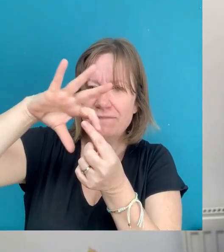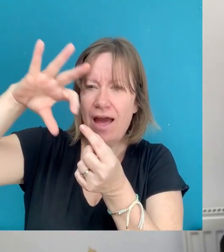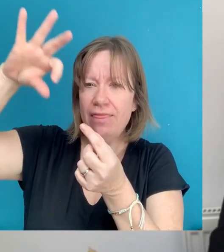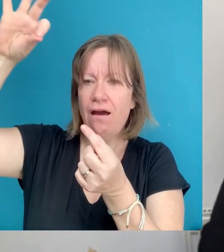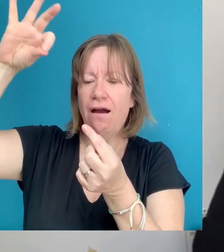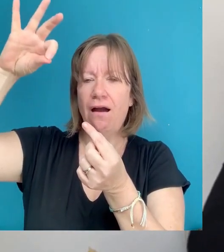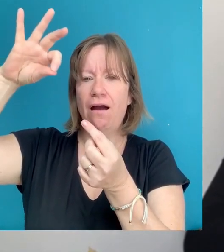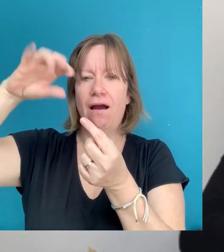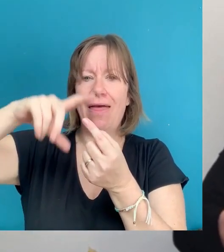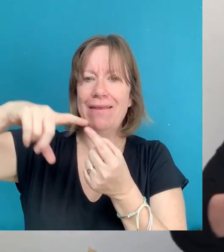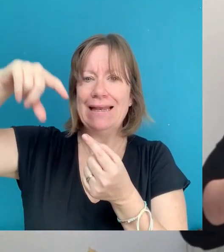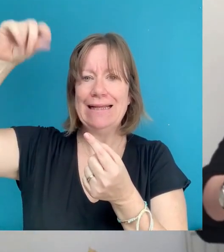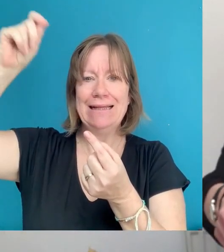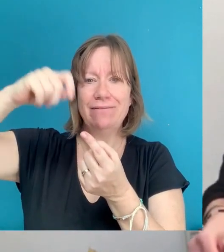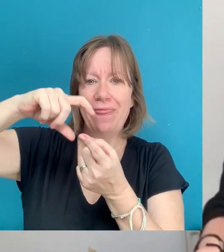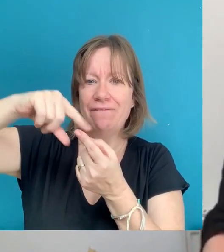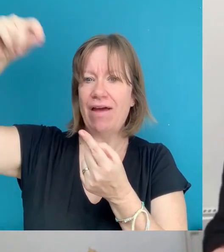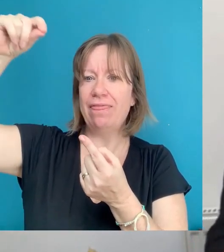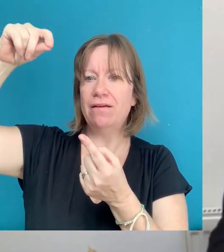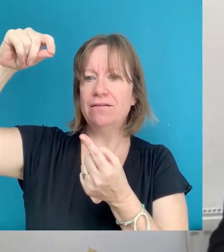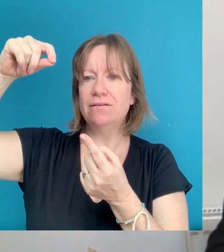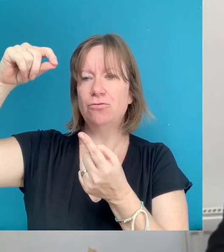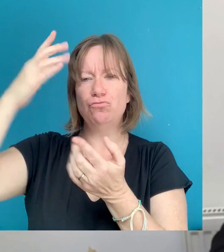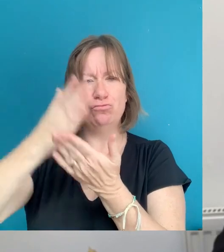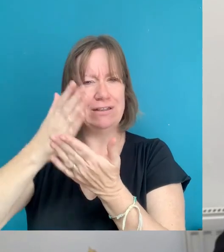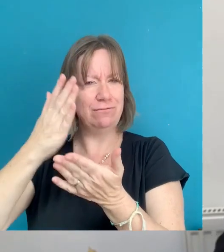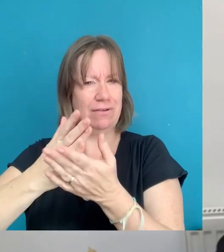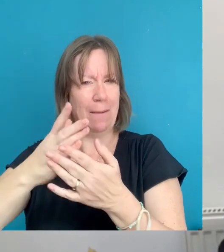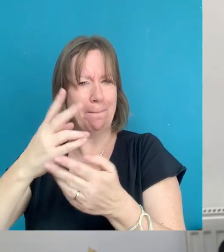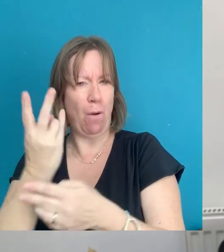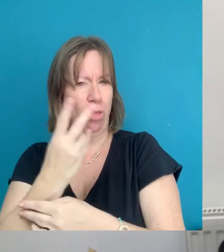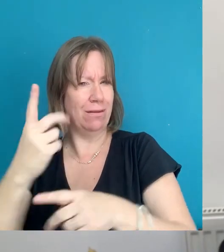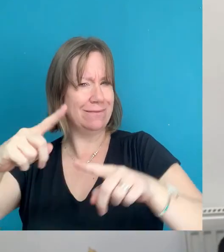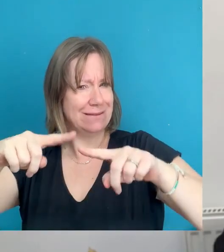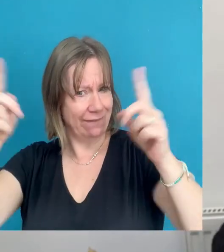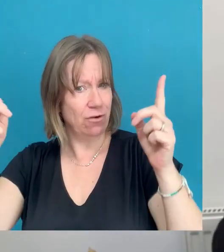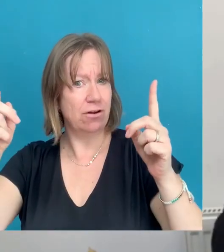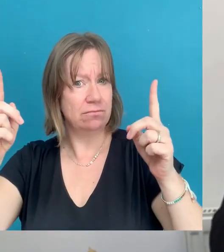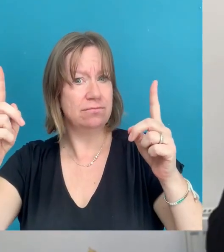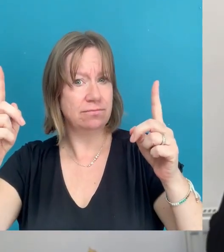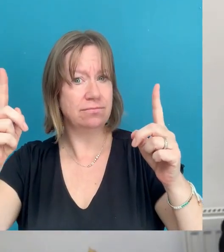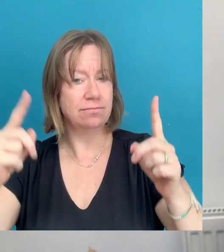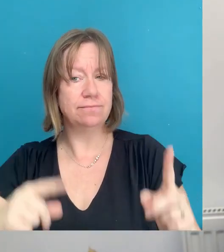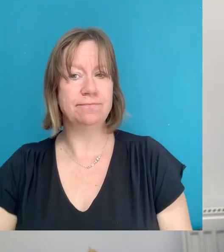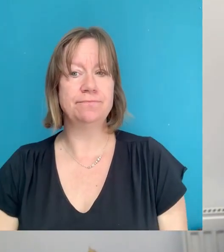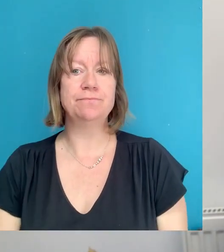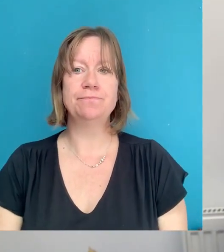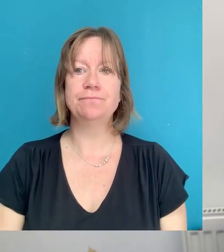the feathers, so that they're really, it's a real contrast.